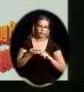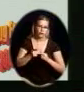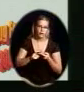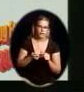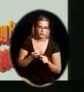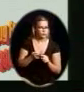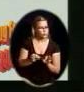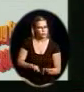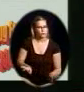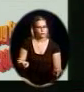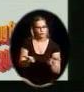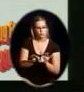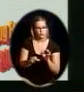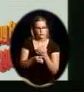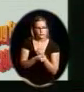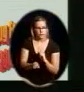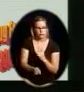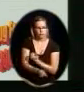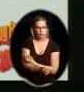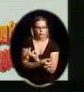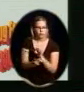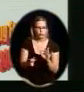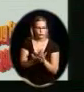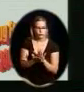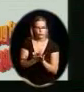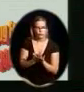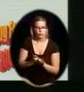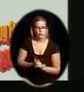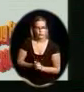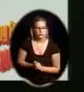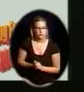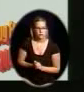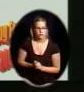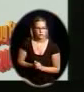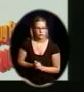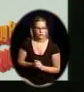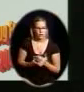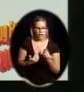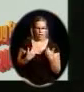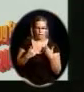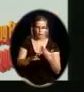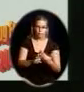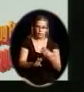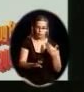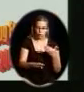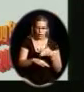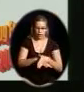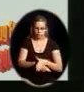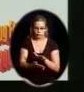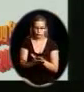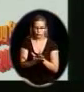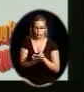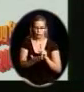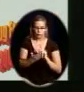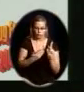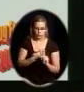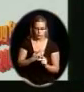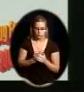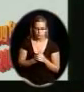very, very important with our Safe and Drug-Free School efforts. We have before and after school program. Those are some of